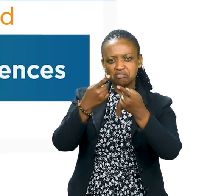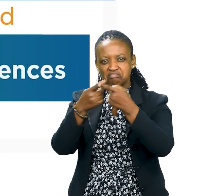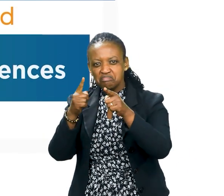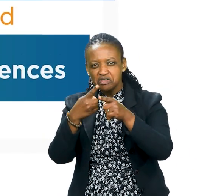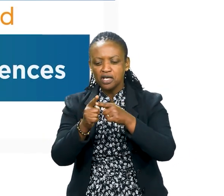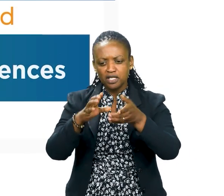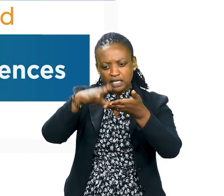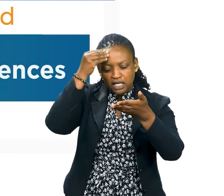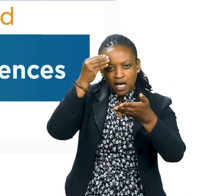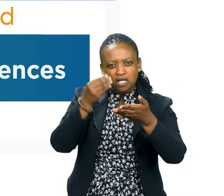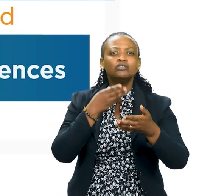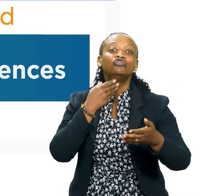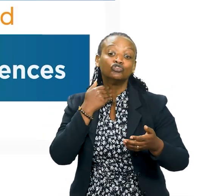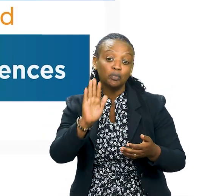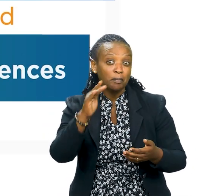and preferences?